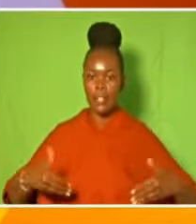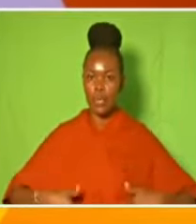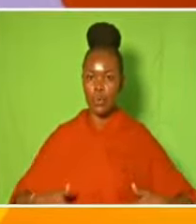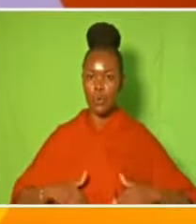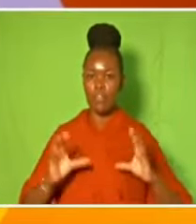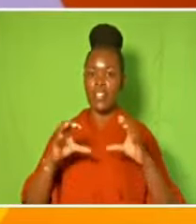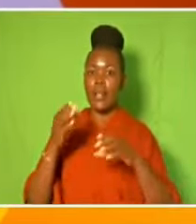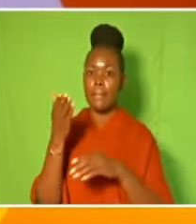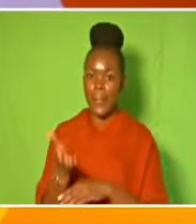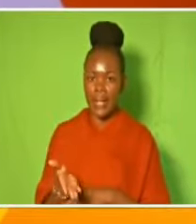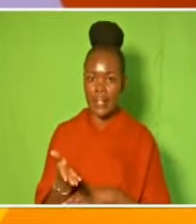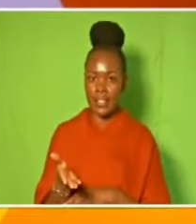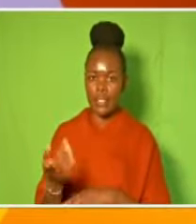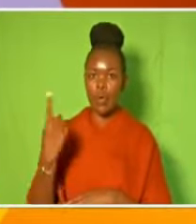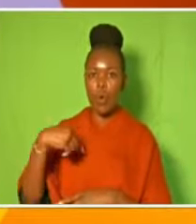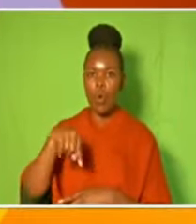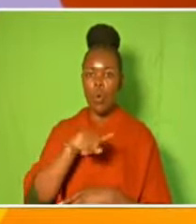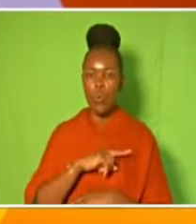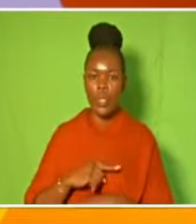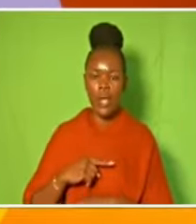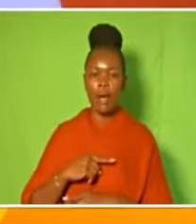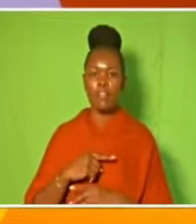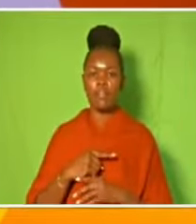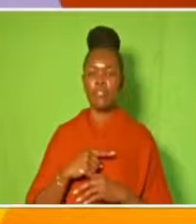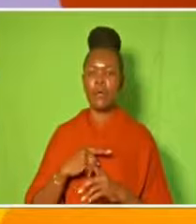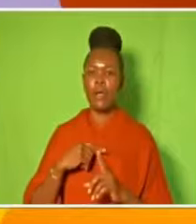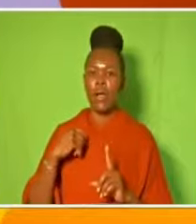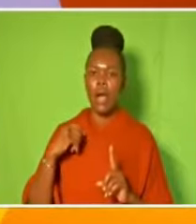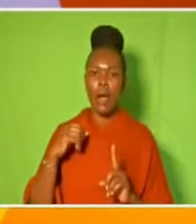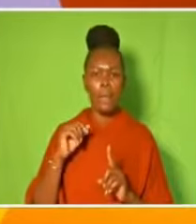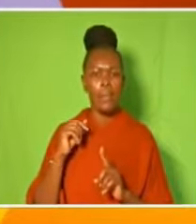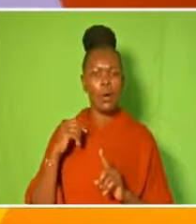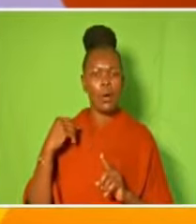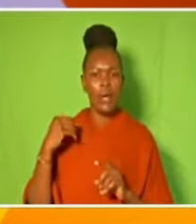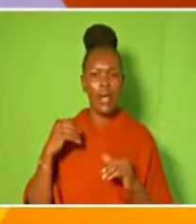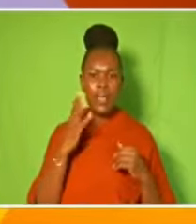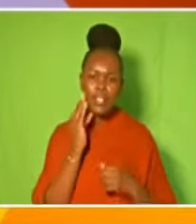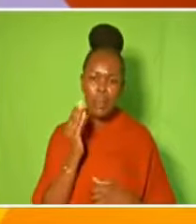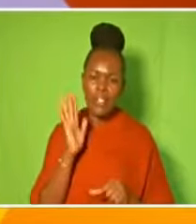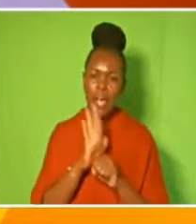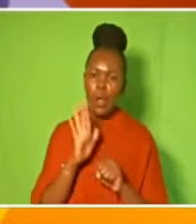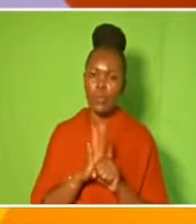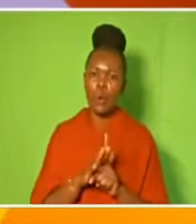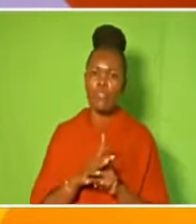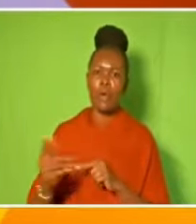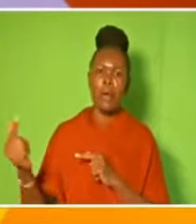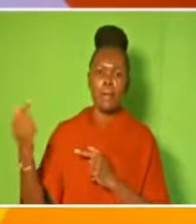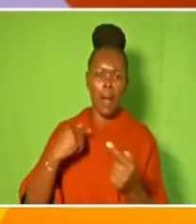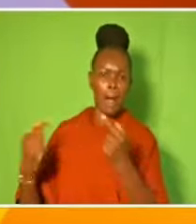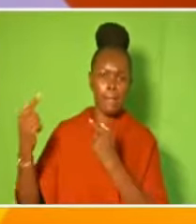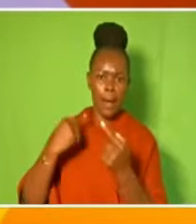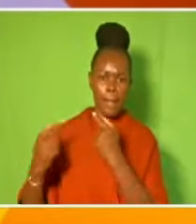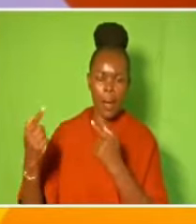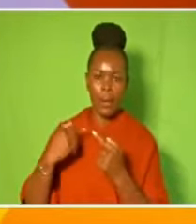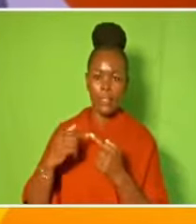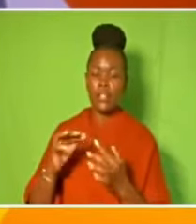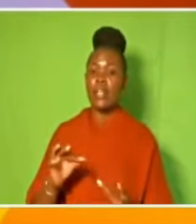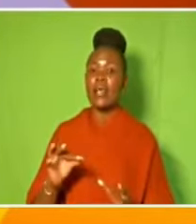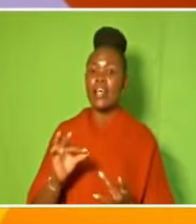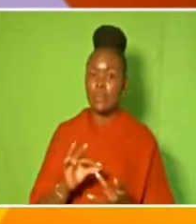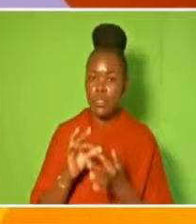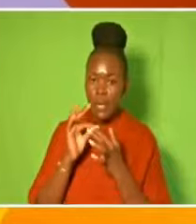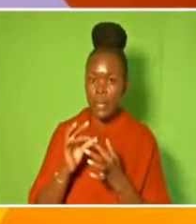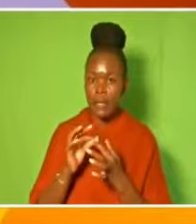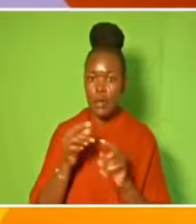party, we have gone through a lot of attack, especially from this government. They have